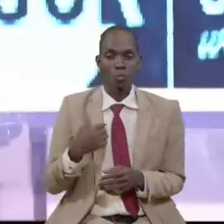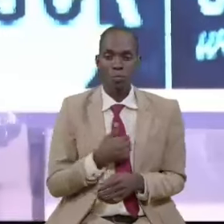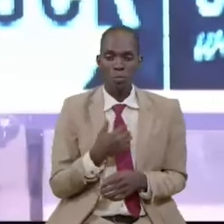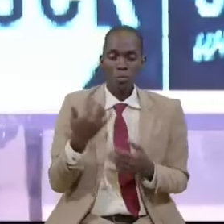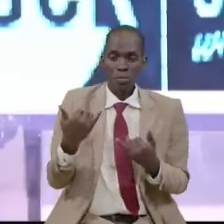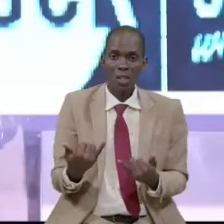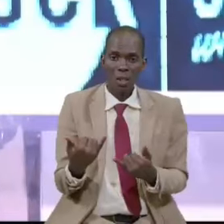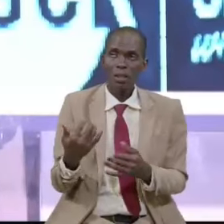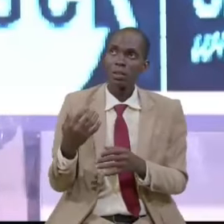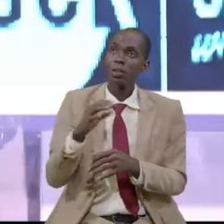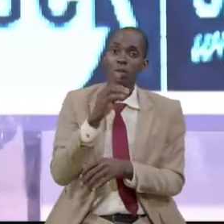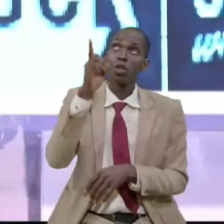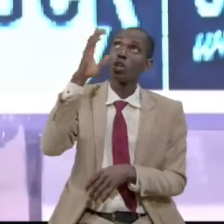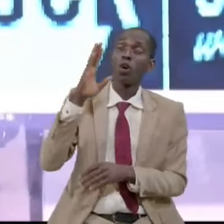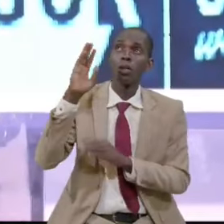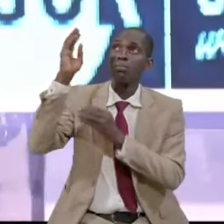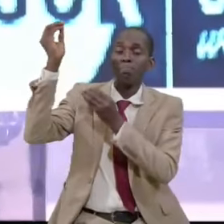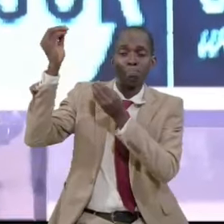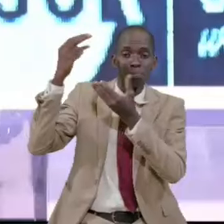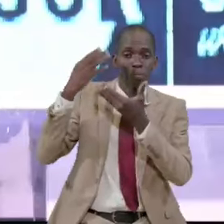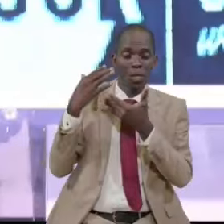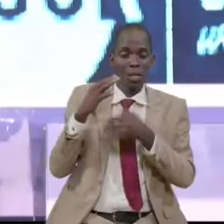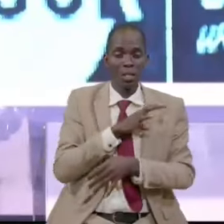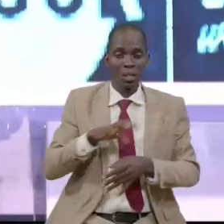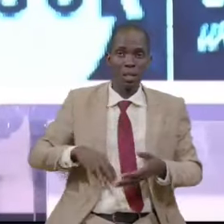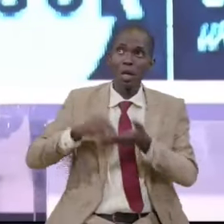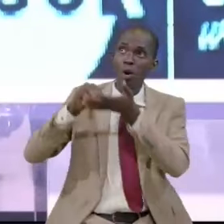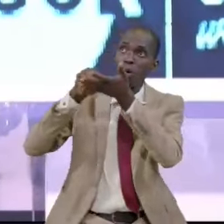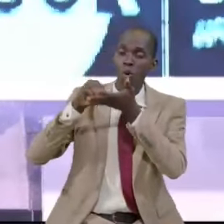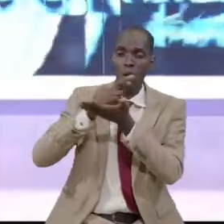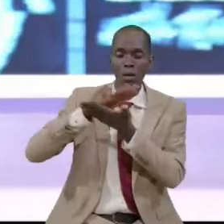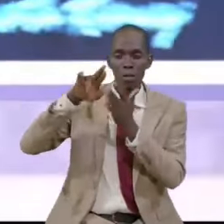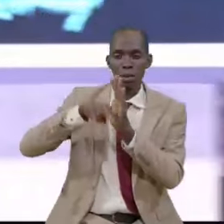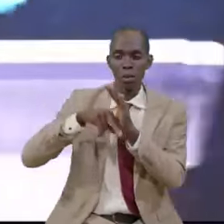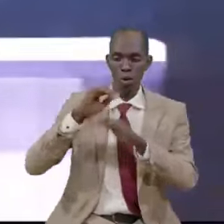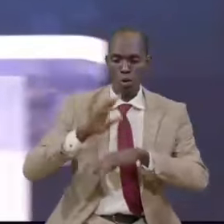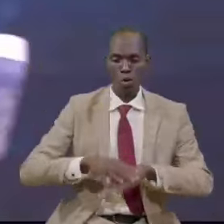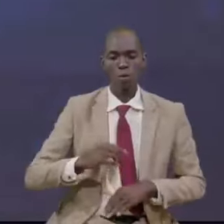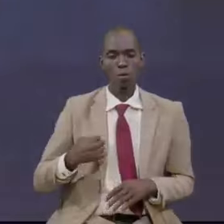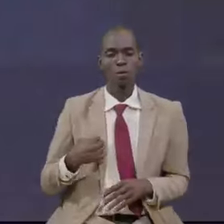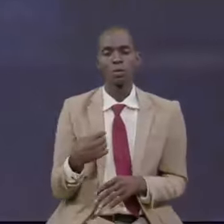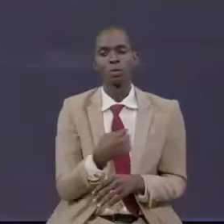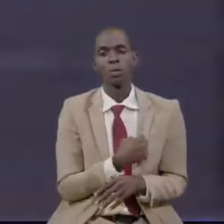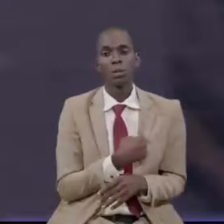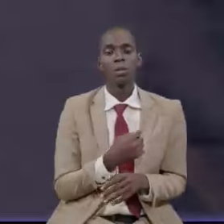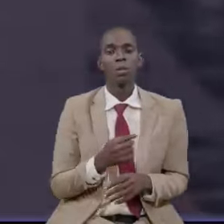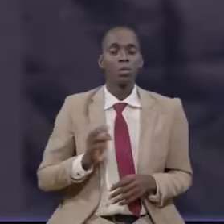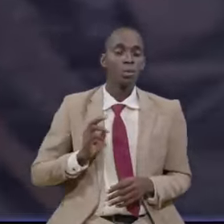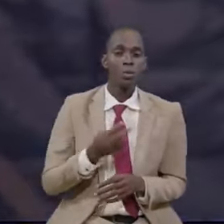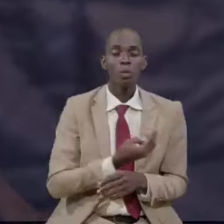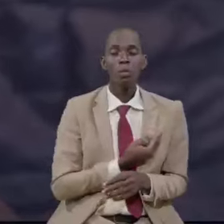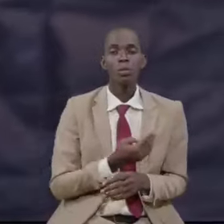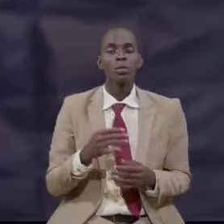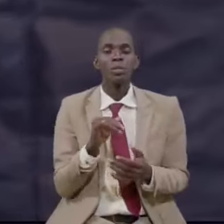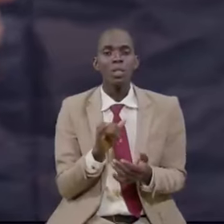you wear a garment of righteousness which you didn't contribute any